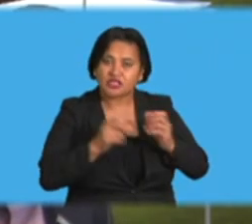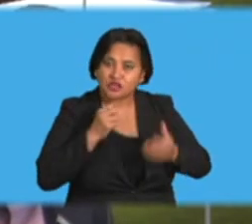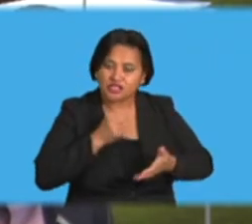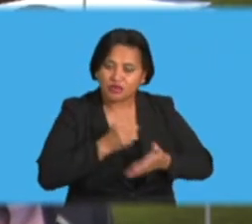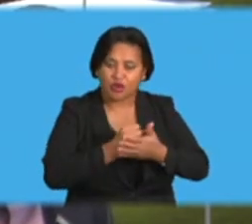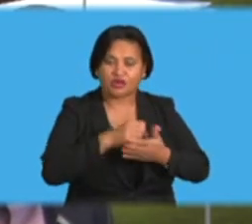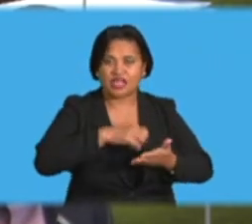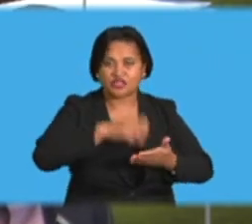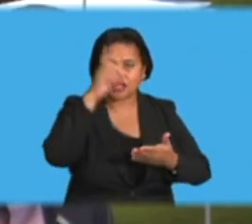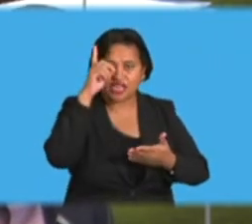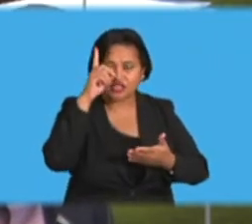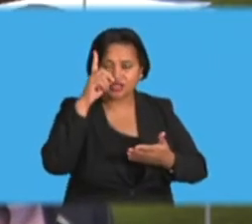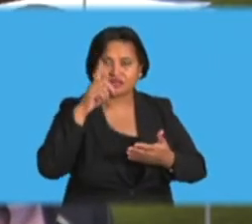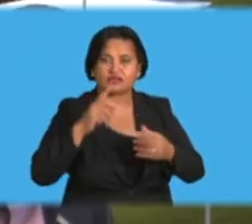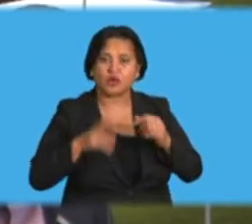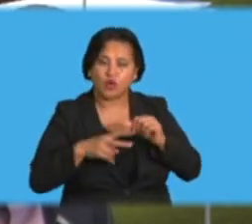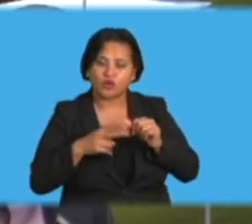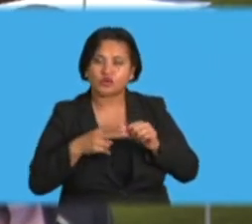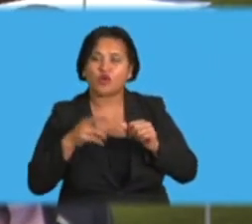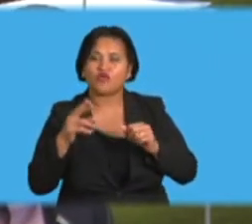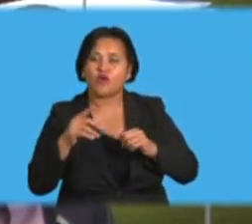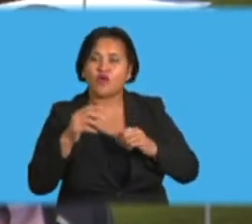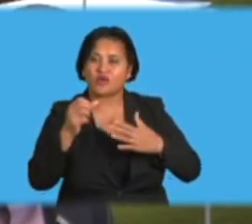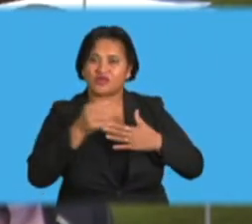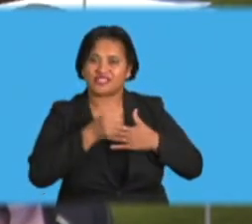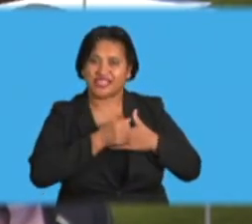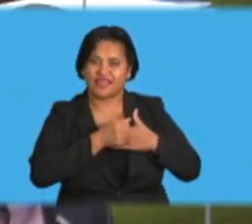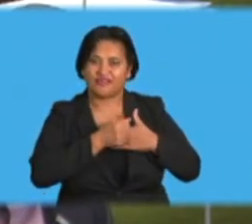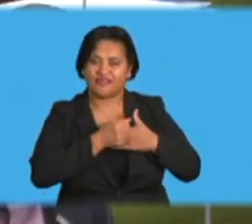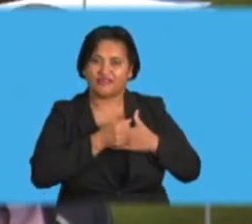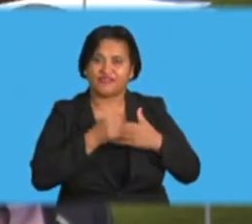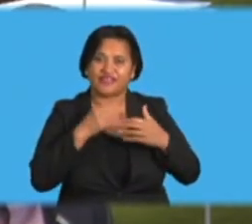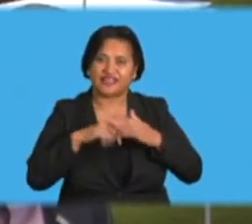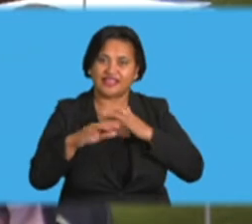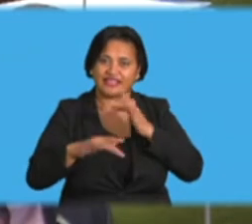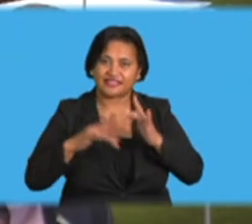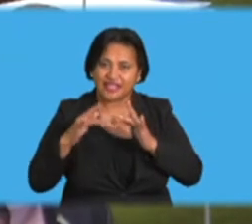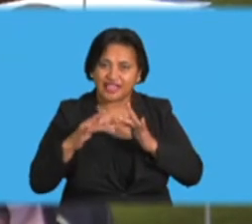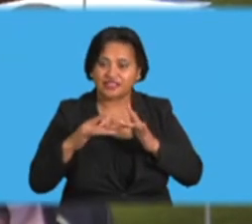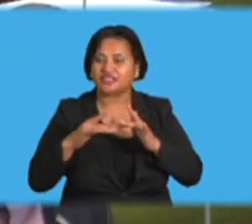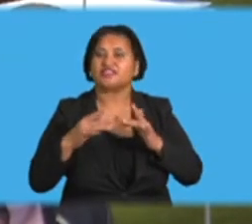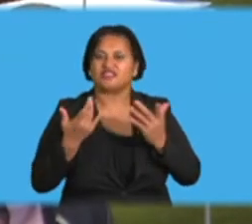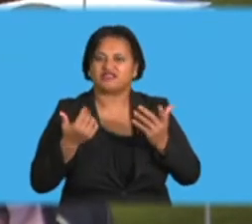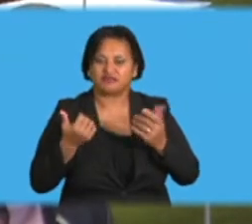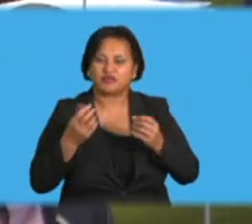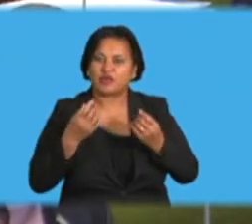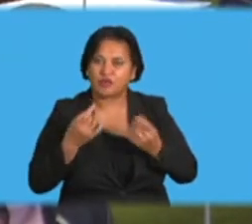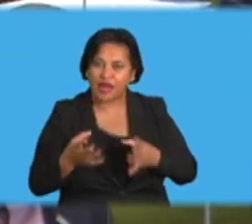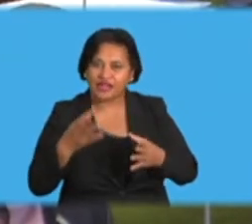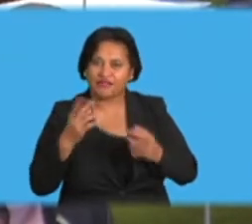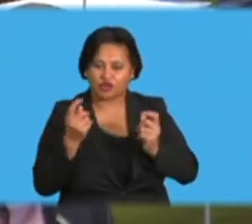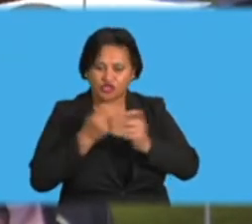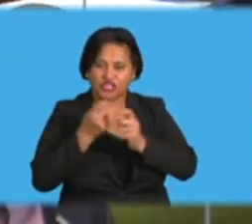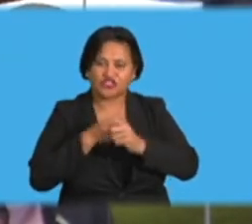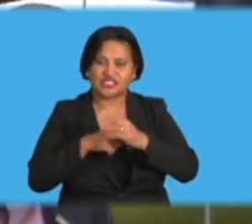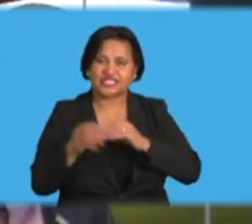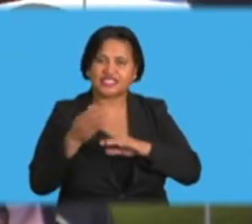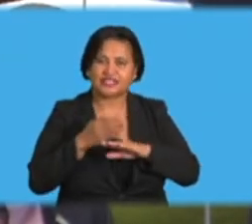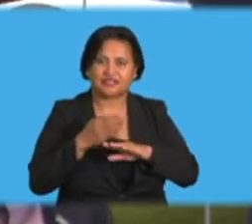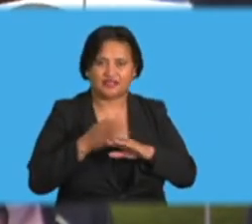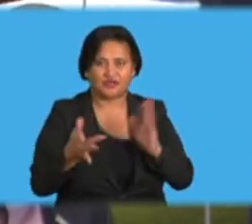place a stronger social safety net in order to be well positioned to take advantage of the changes that new technologies may bring to the region. And again, in this respect,